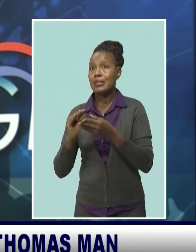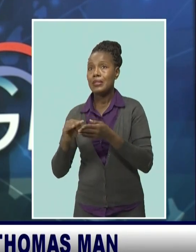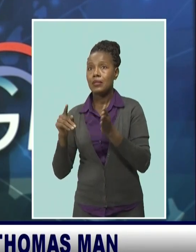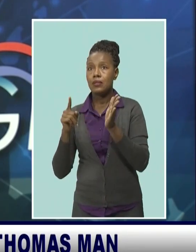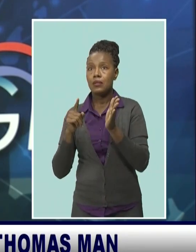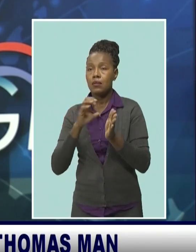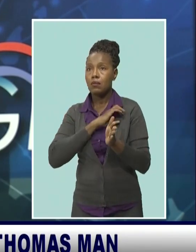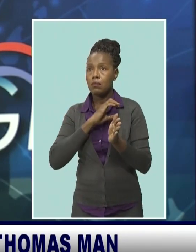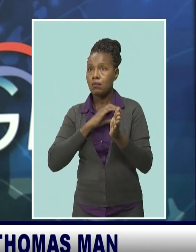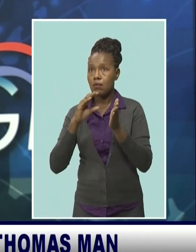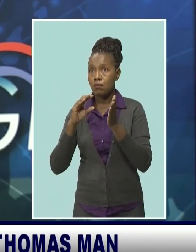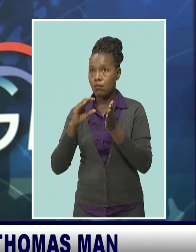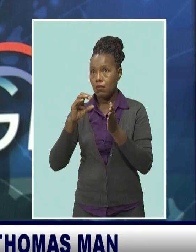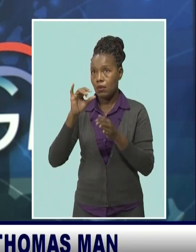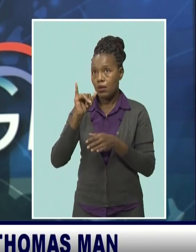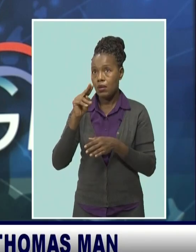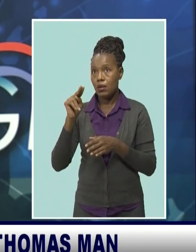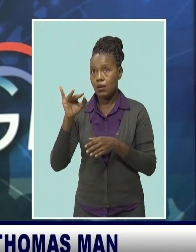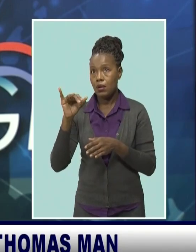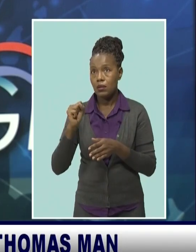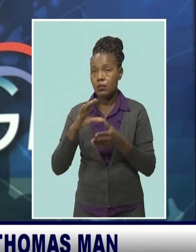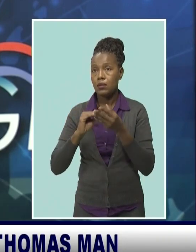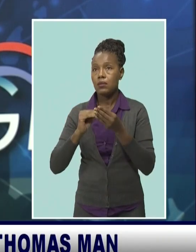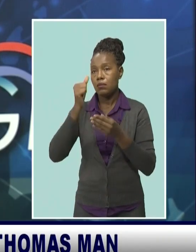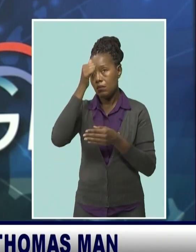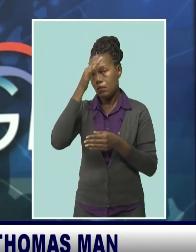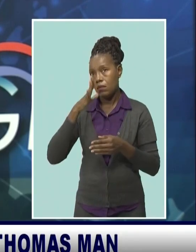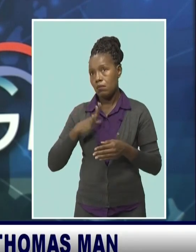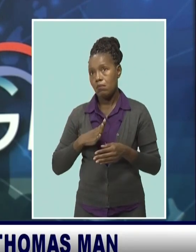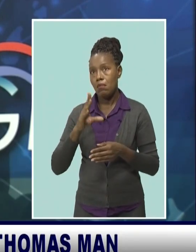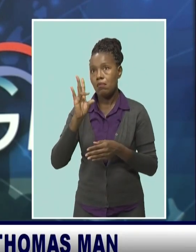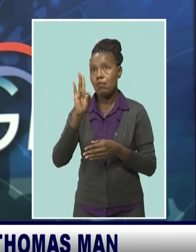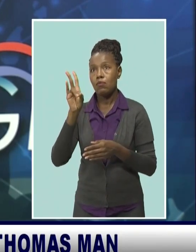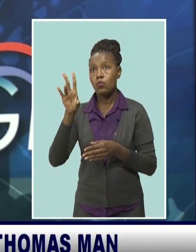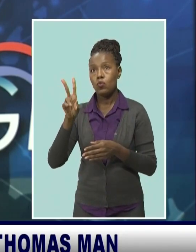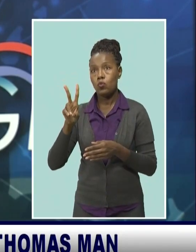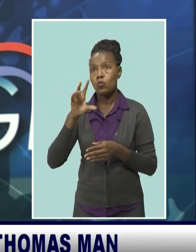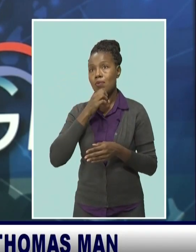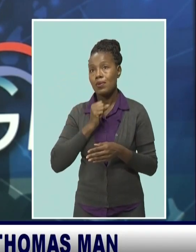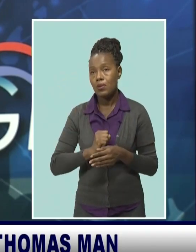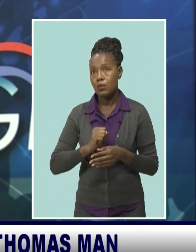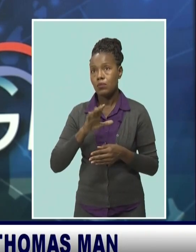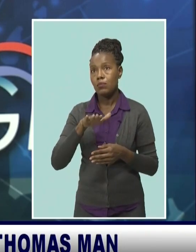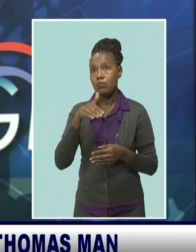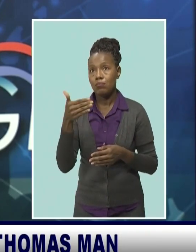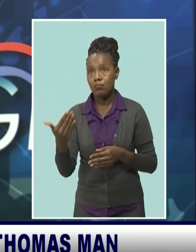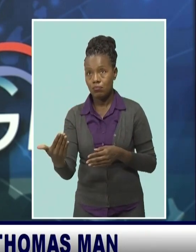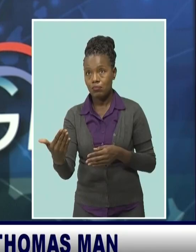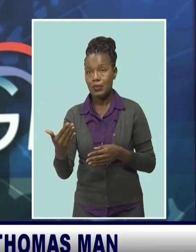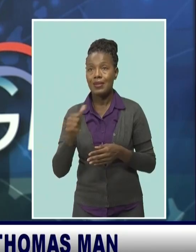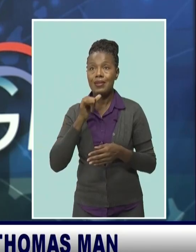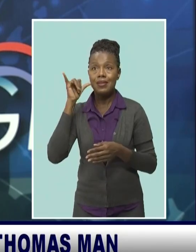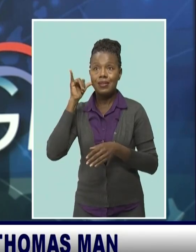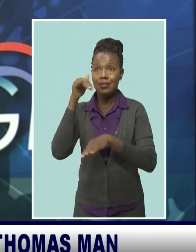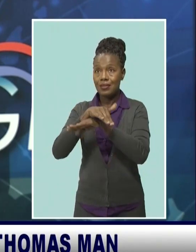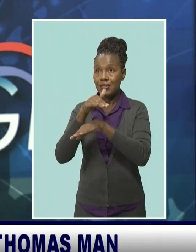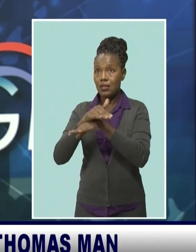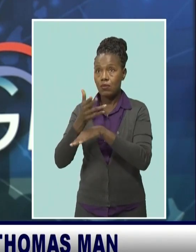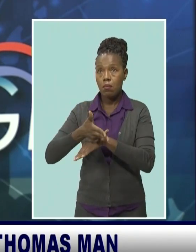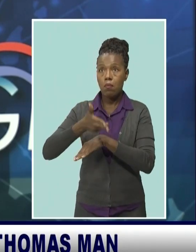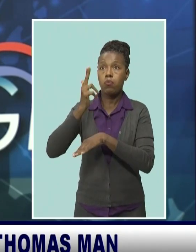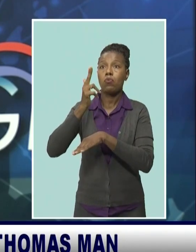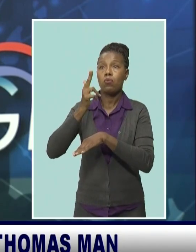Innes, 72-year-old Simeon Carlisle Legal of Spring Farm was shot about 6:30 yesterday evening. Reports are that Legal